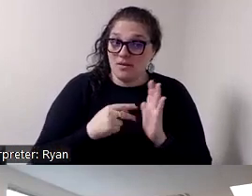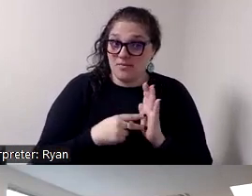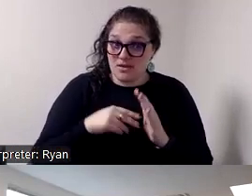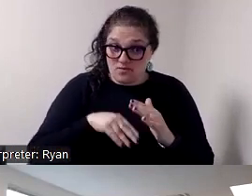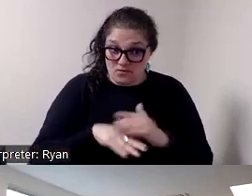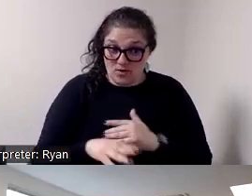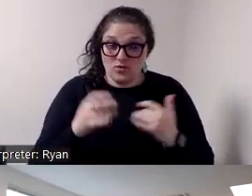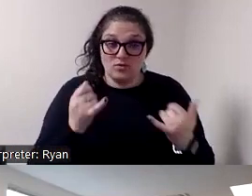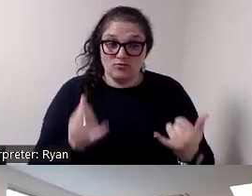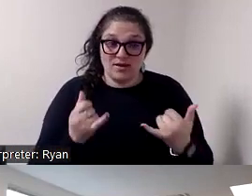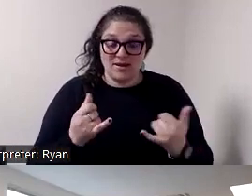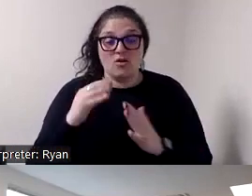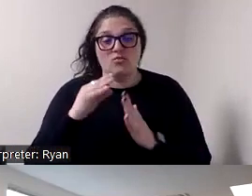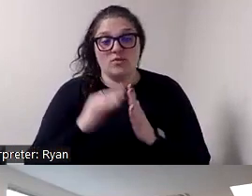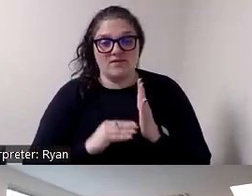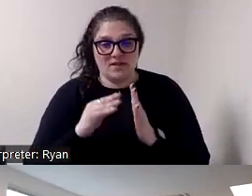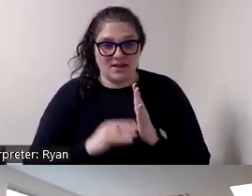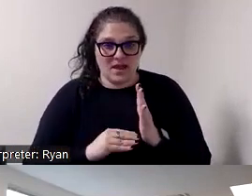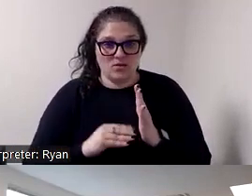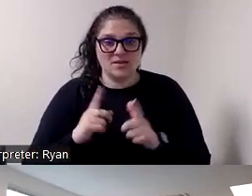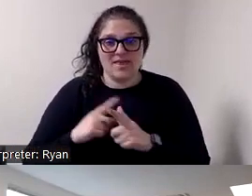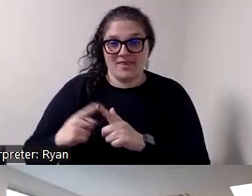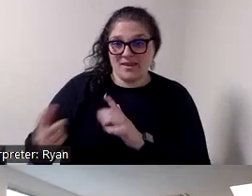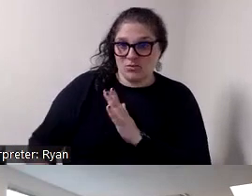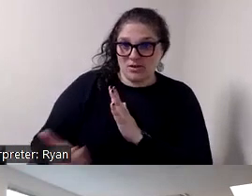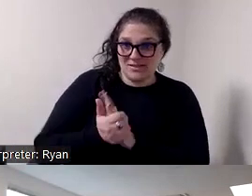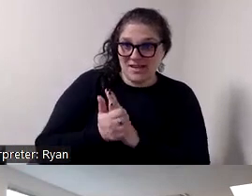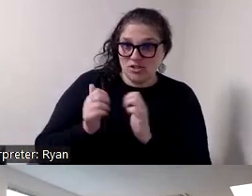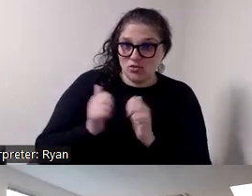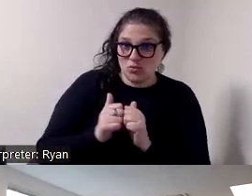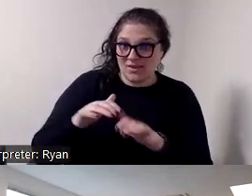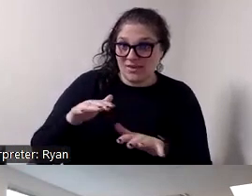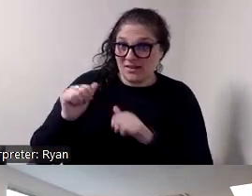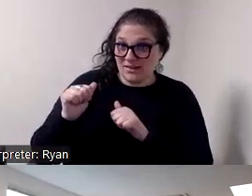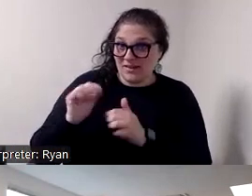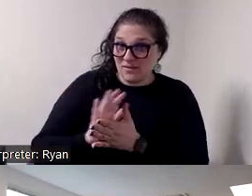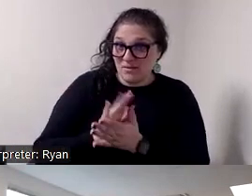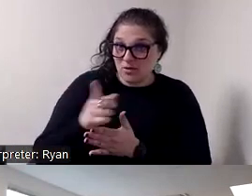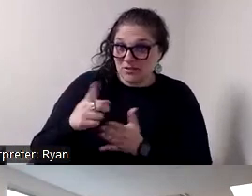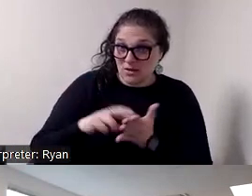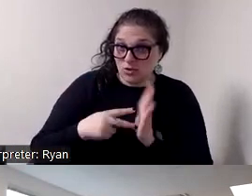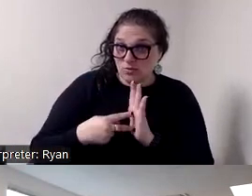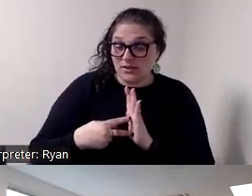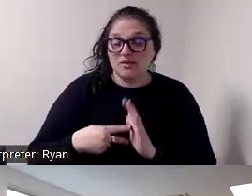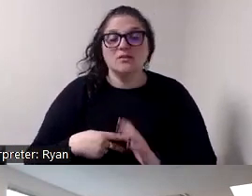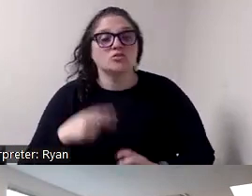we fill out that and then we attach that along with the leave slip. That's what you're saying? Correct. So there'll